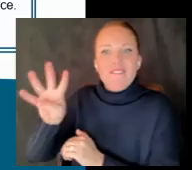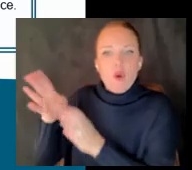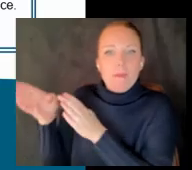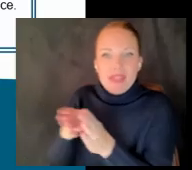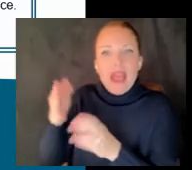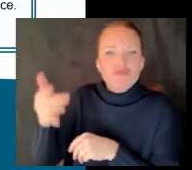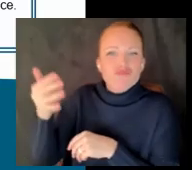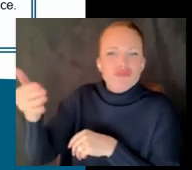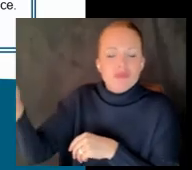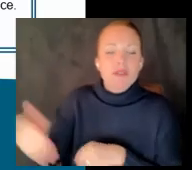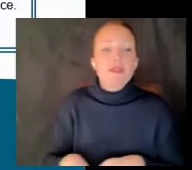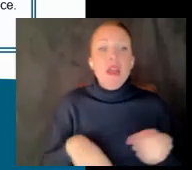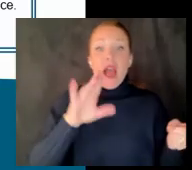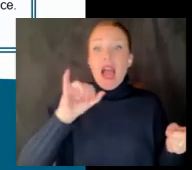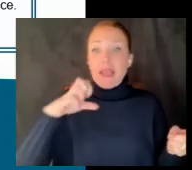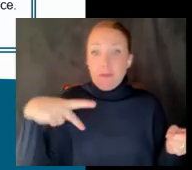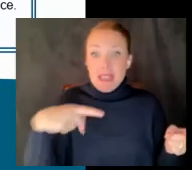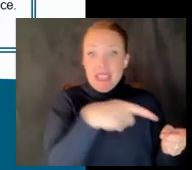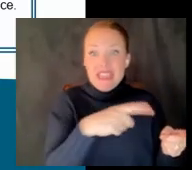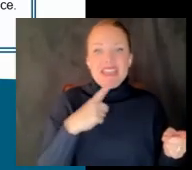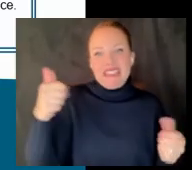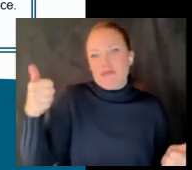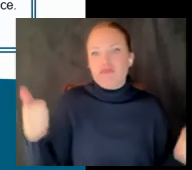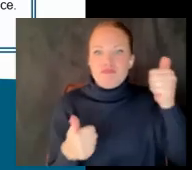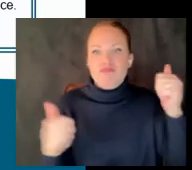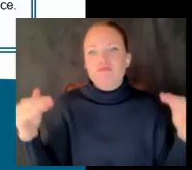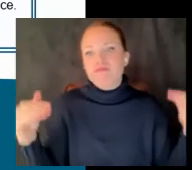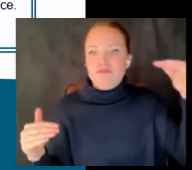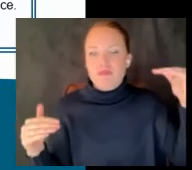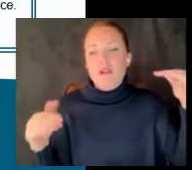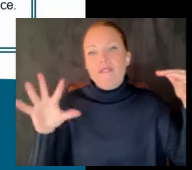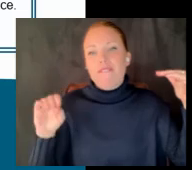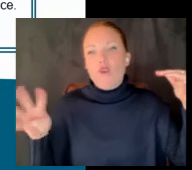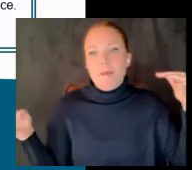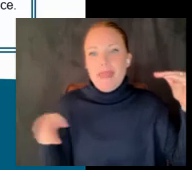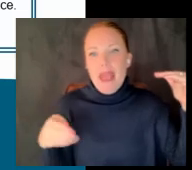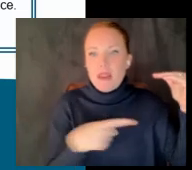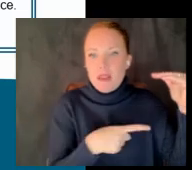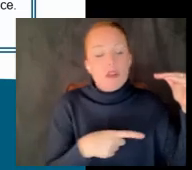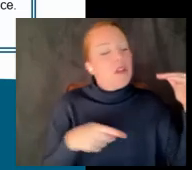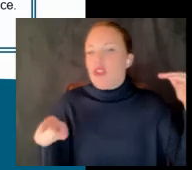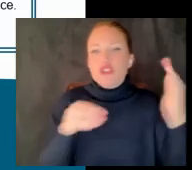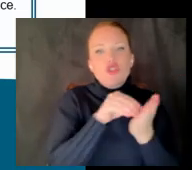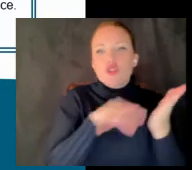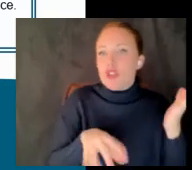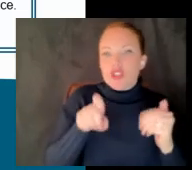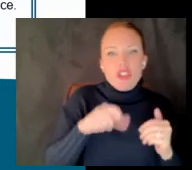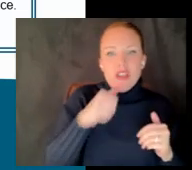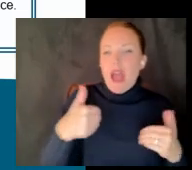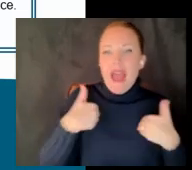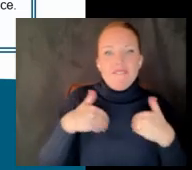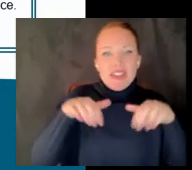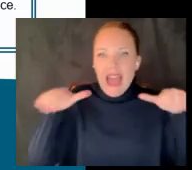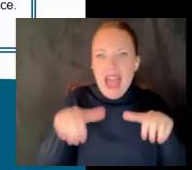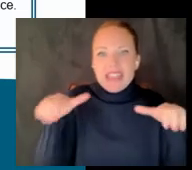An IEP supersedes a 504 plan, and at no time should a student have an active IEP and an active